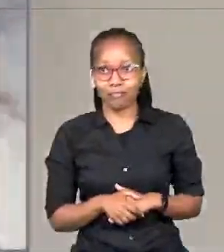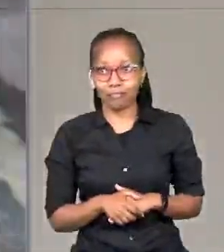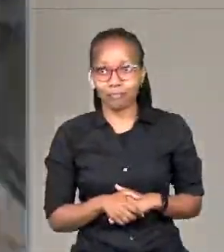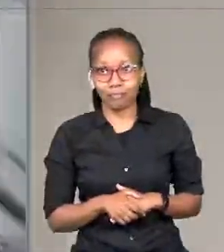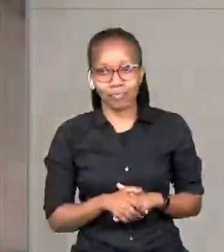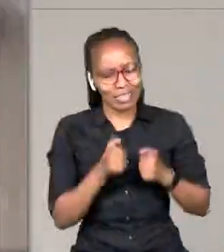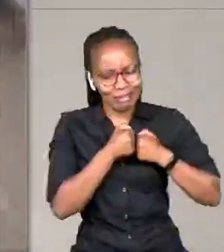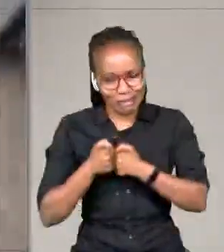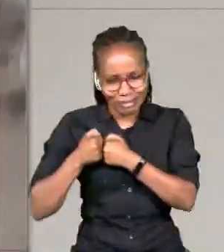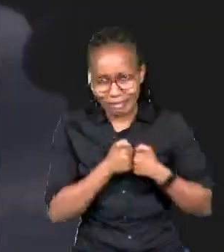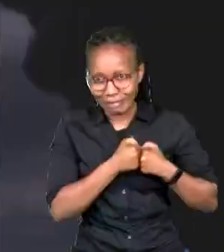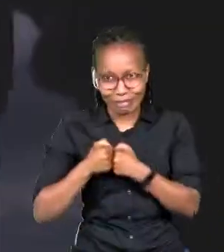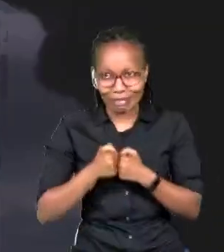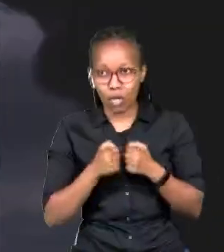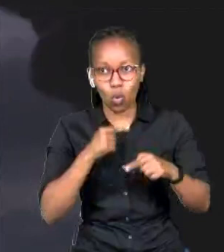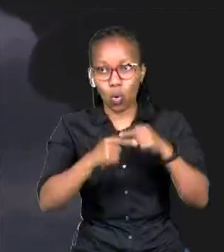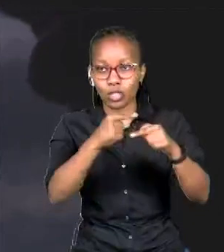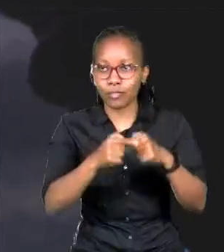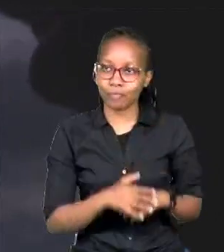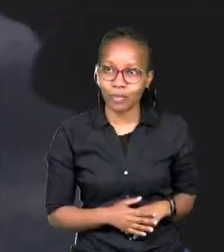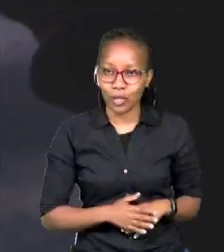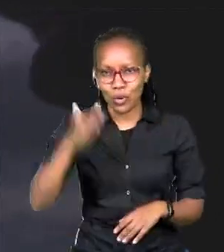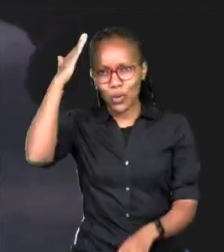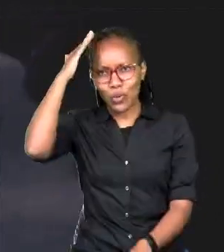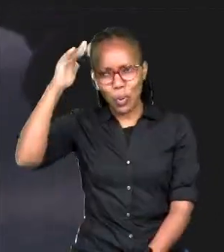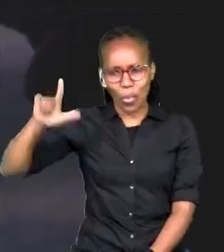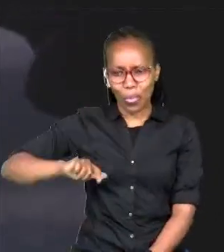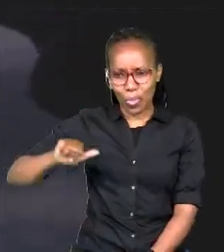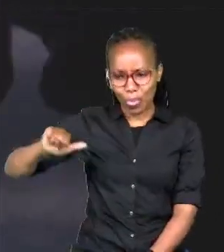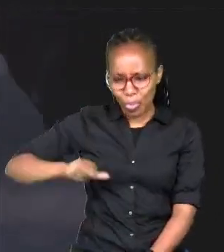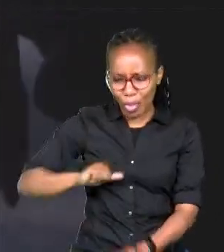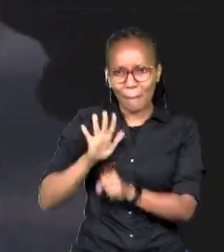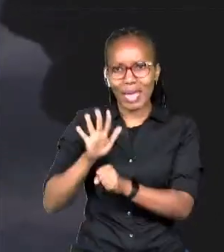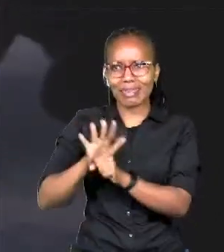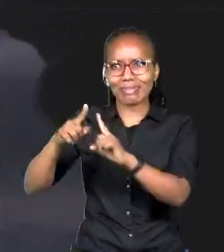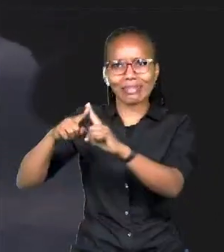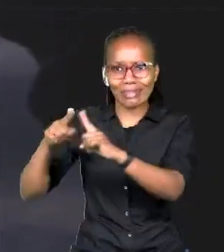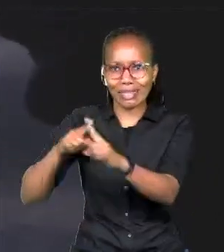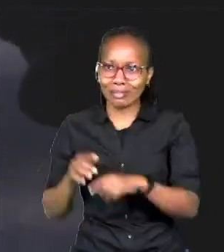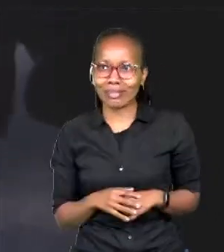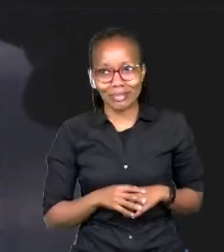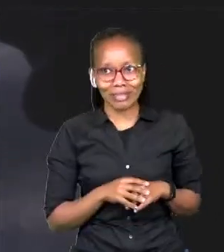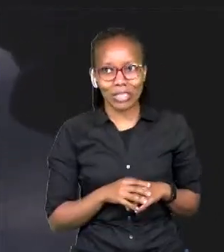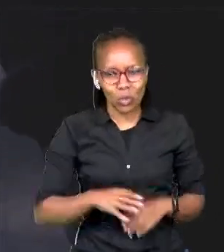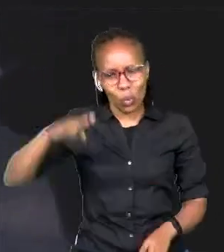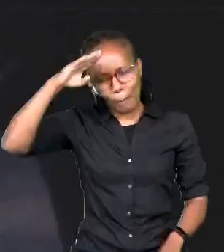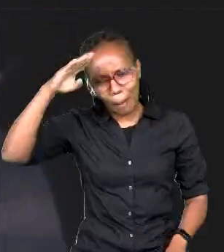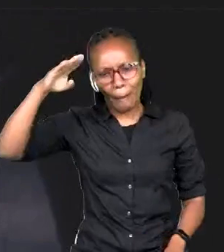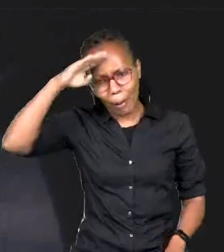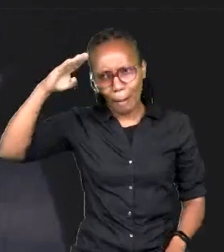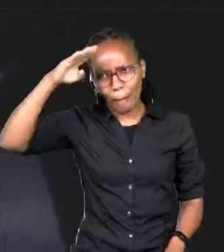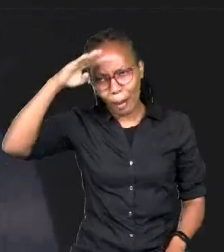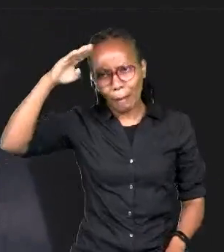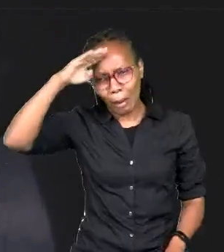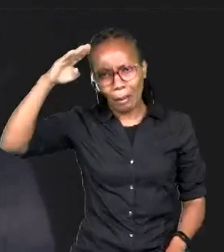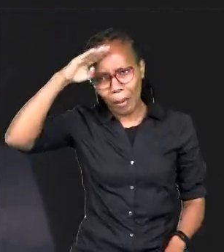of challenges continues. Najua tumeona sex worker wengi wameuliwa juu ya hiyo kitu. Mnaenda na mtu mnakunywa pombe, dakika mwisho tunampata